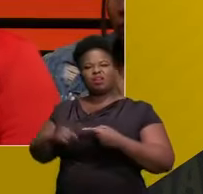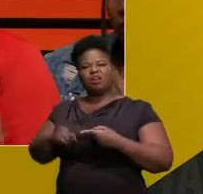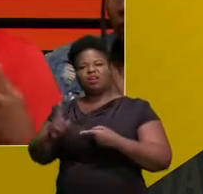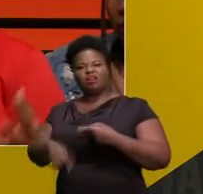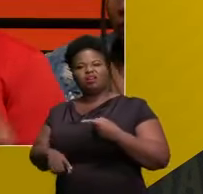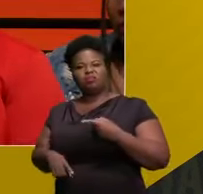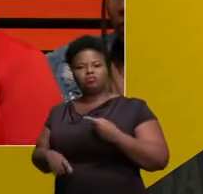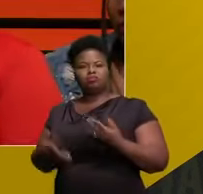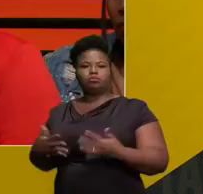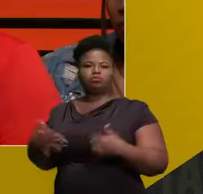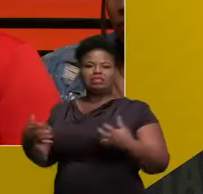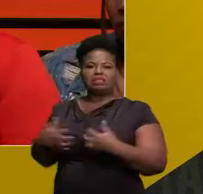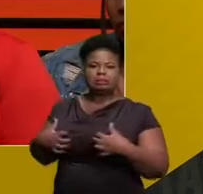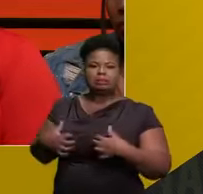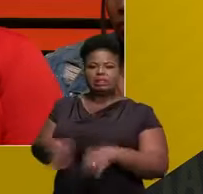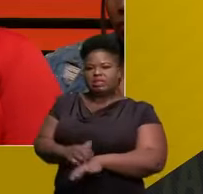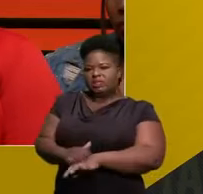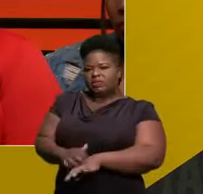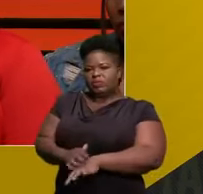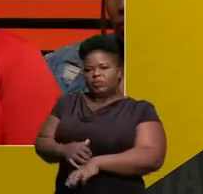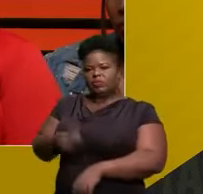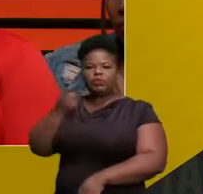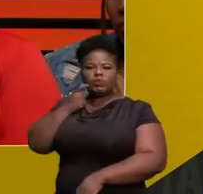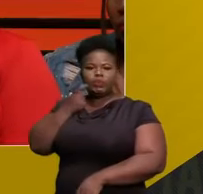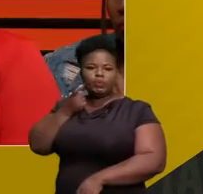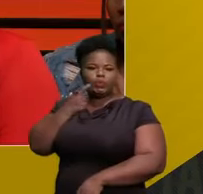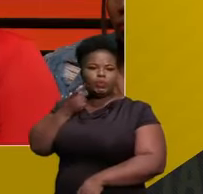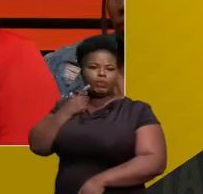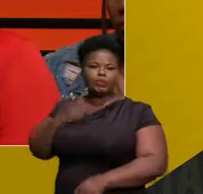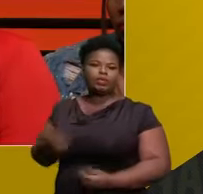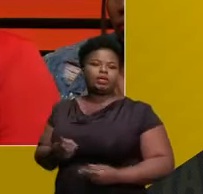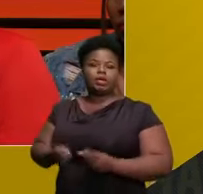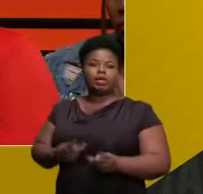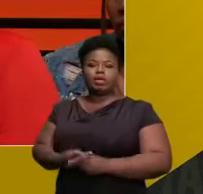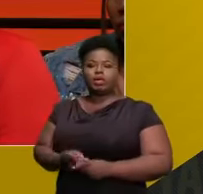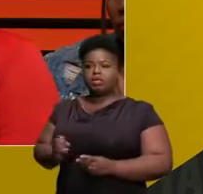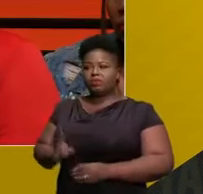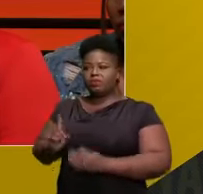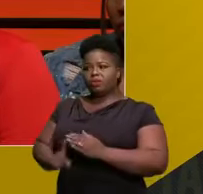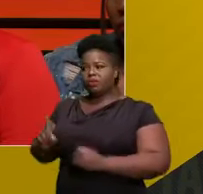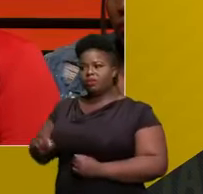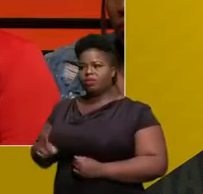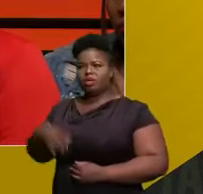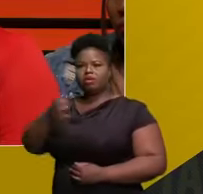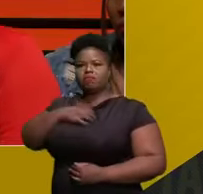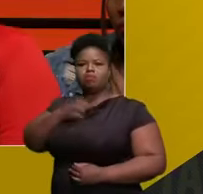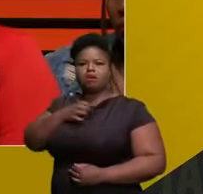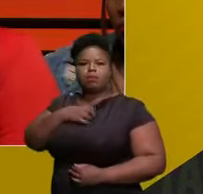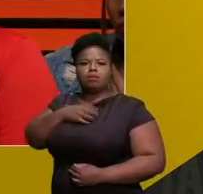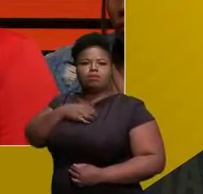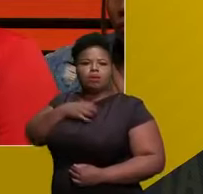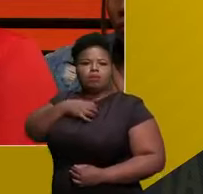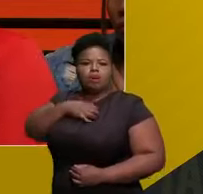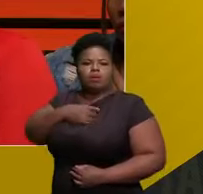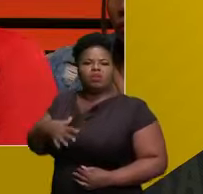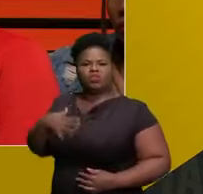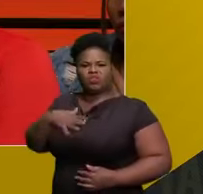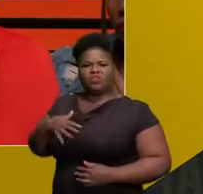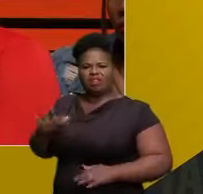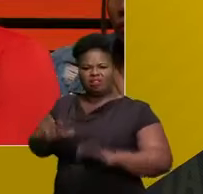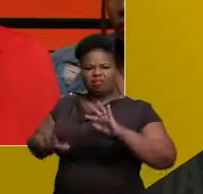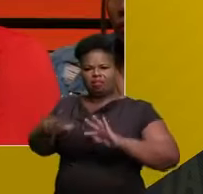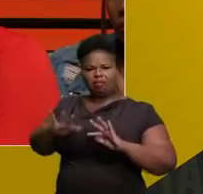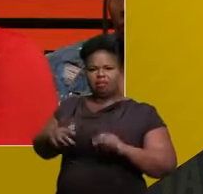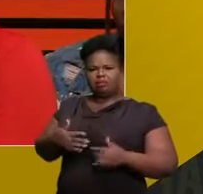being aggressive, being irritable, coming into certain spaces, your heart starts to race, or you have this uneasy feeling. Abanye